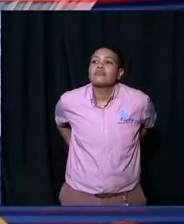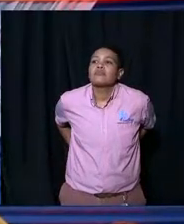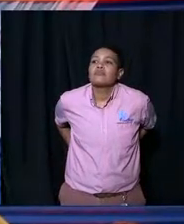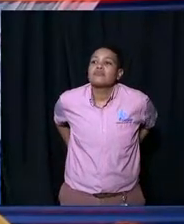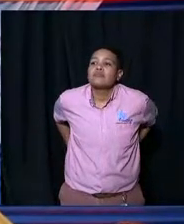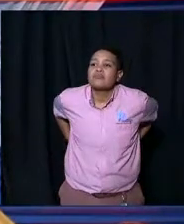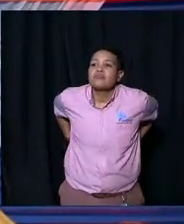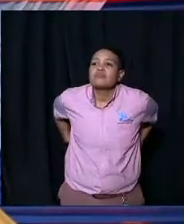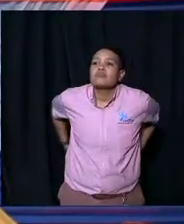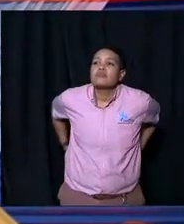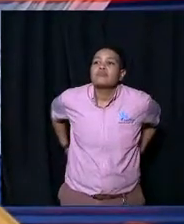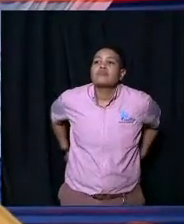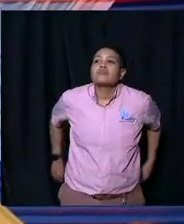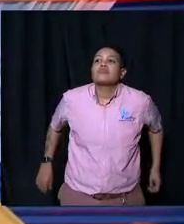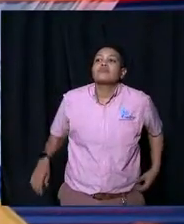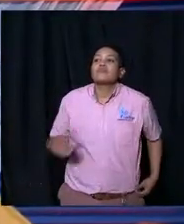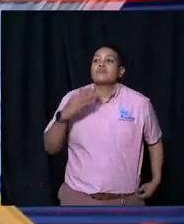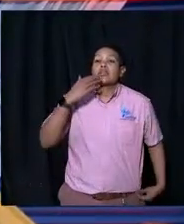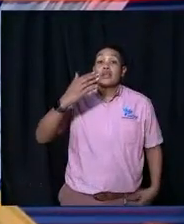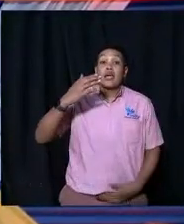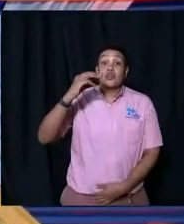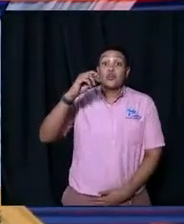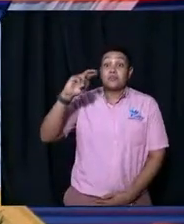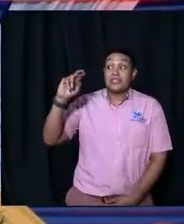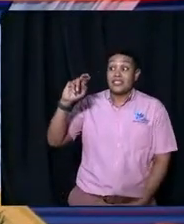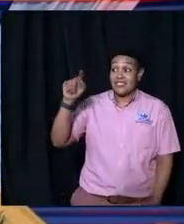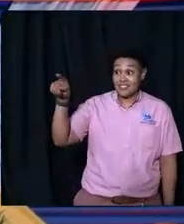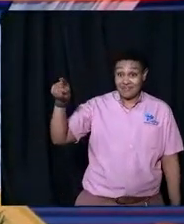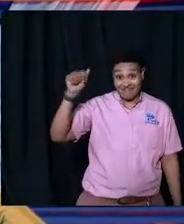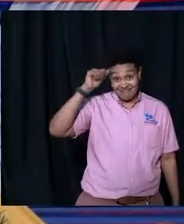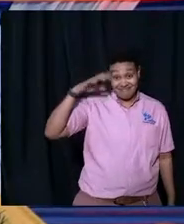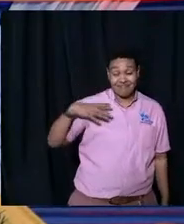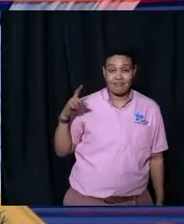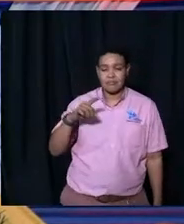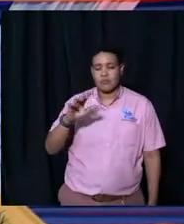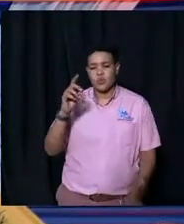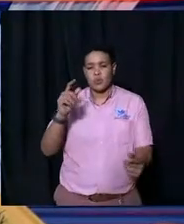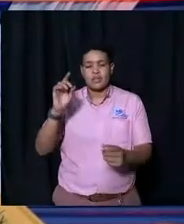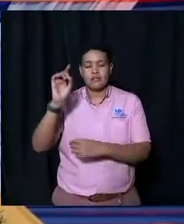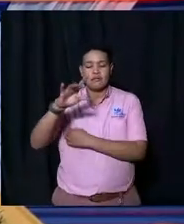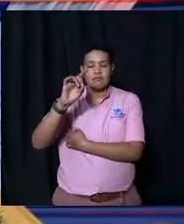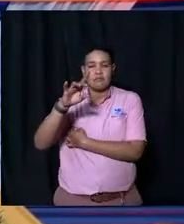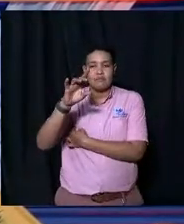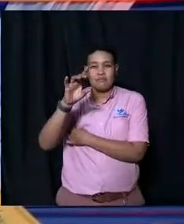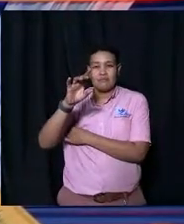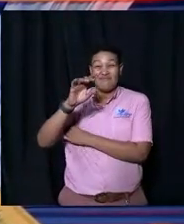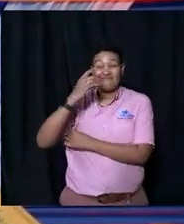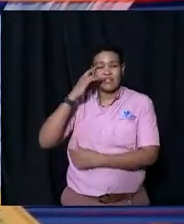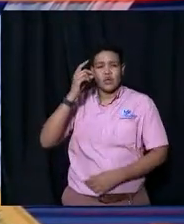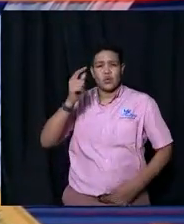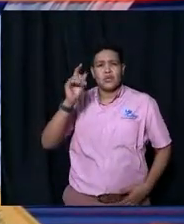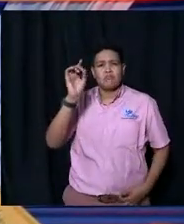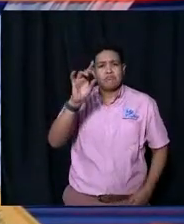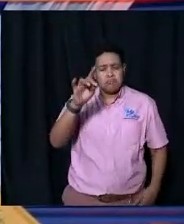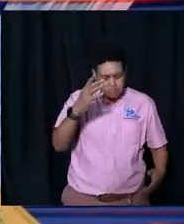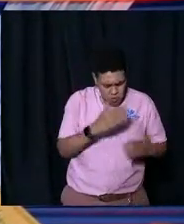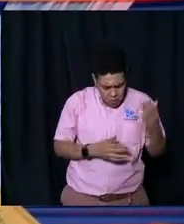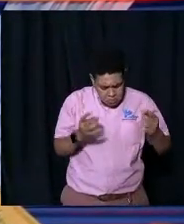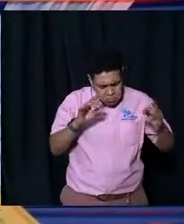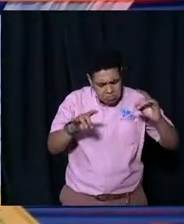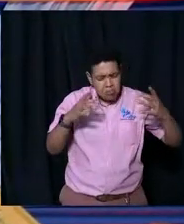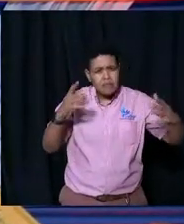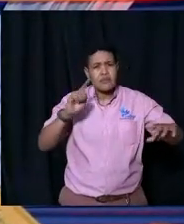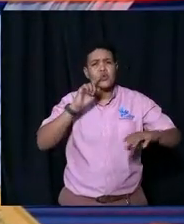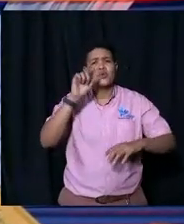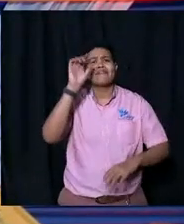Thank you, Mr. Lean. Just a quick reminder that you may post your questions, and I see a few have started to come in already on Facebook